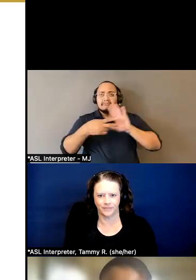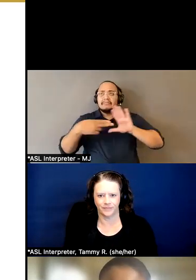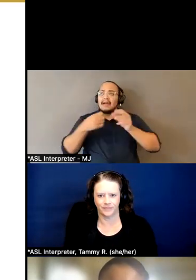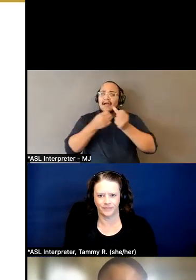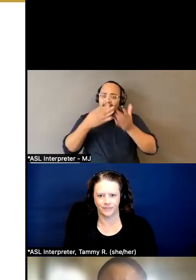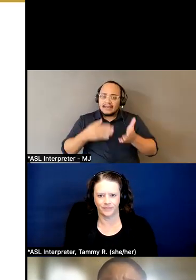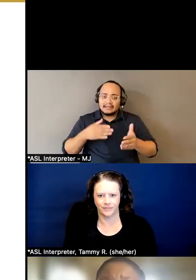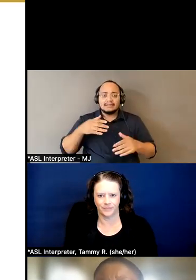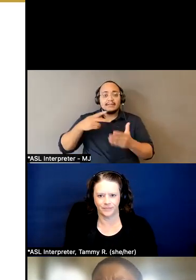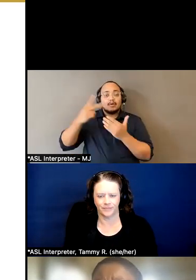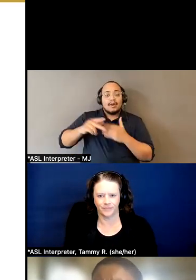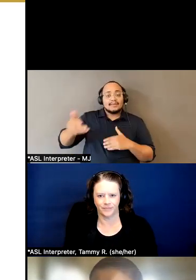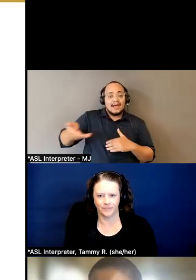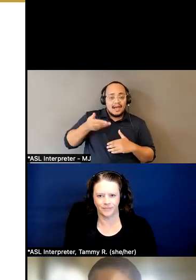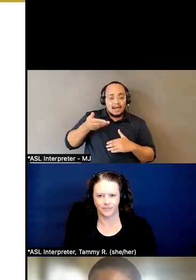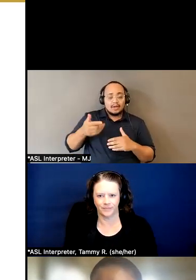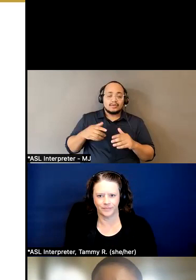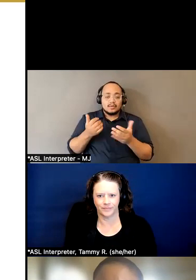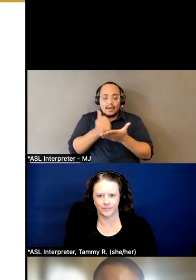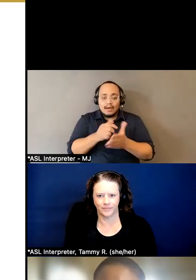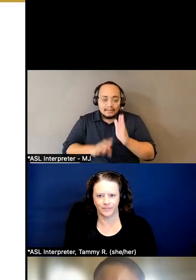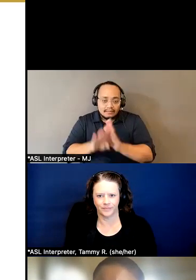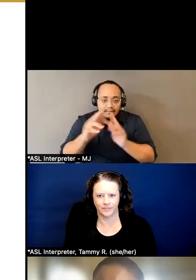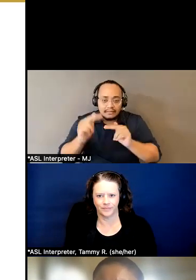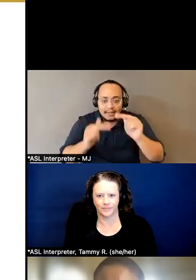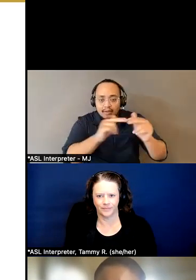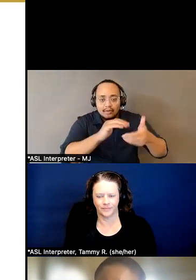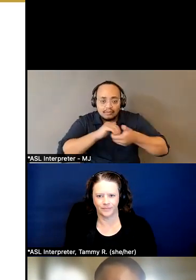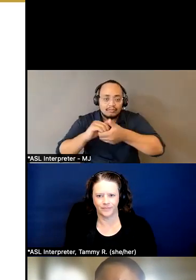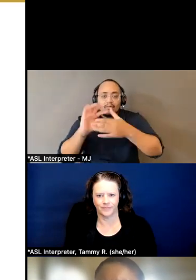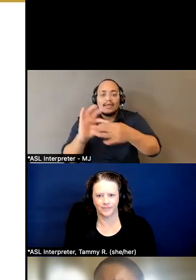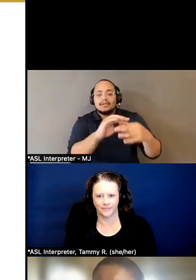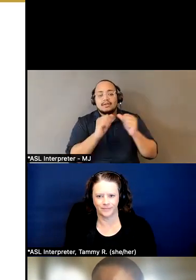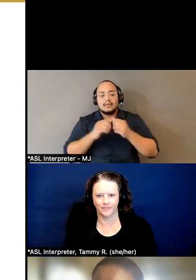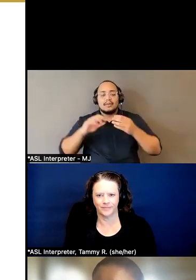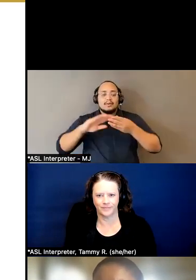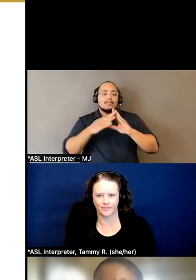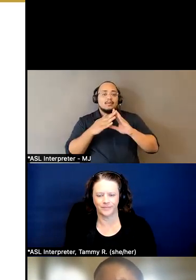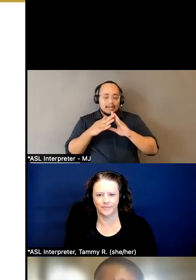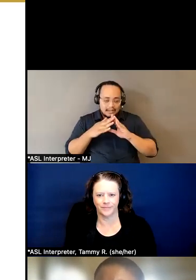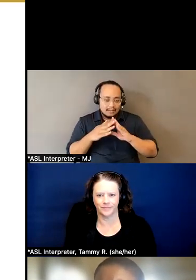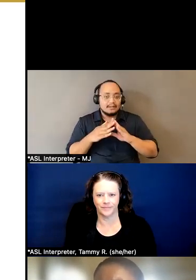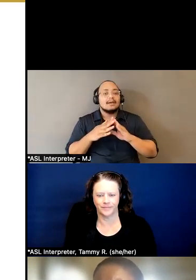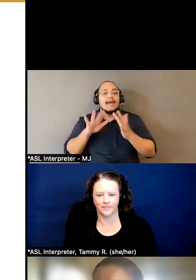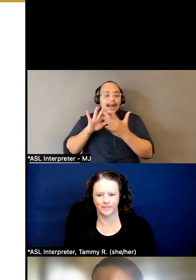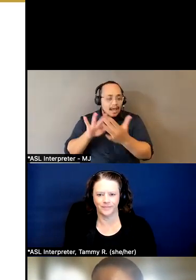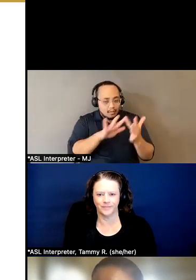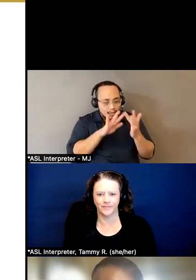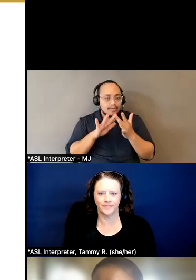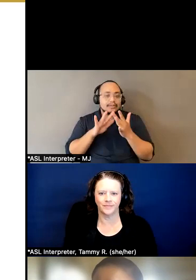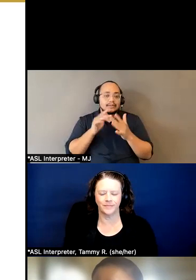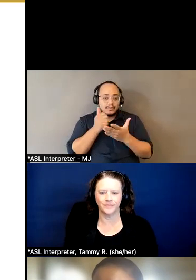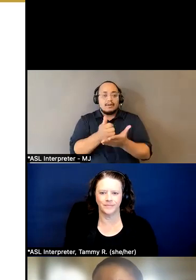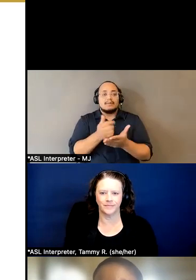by programs to build relationships with community partners and networks that serve